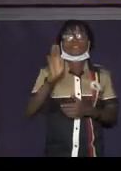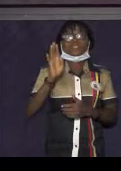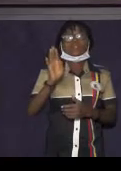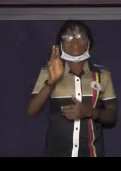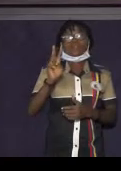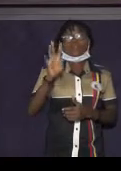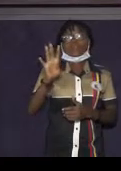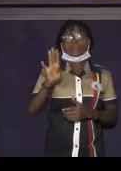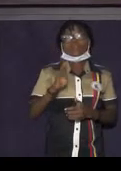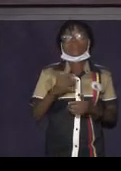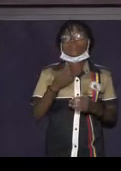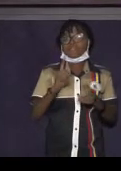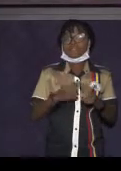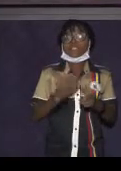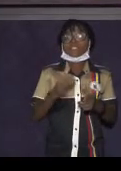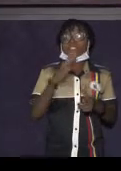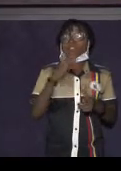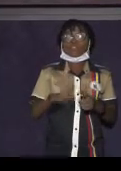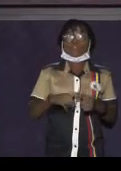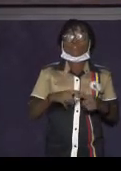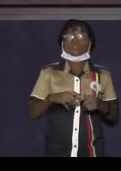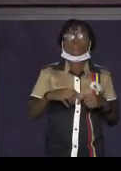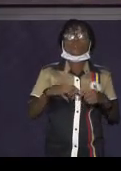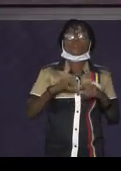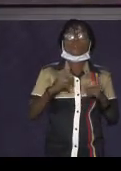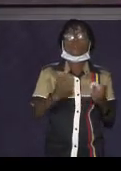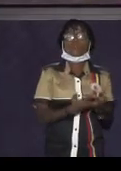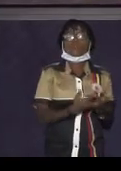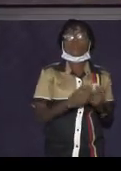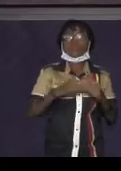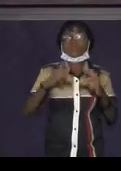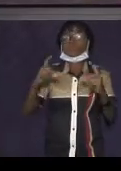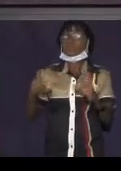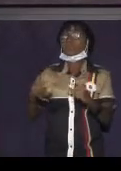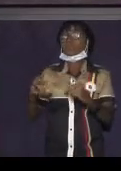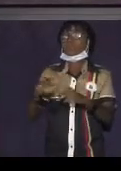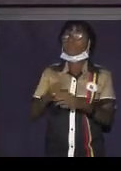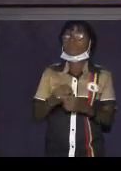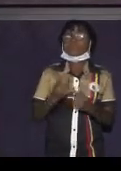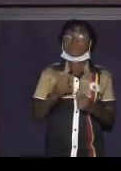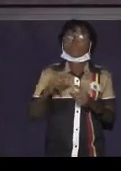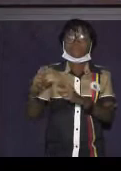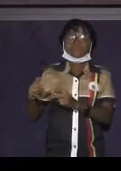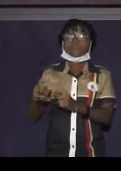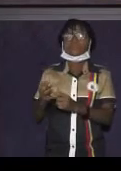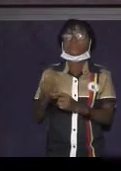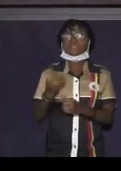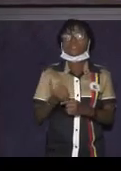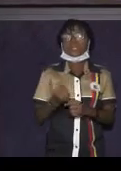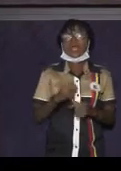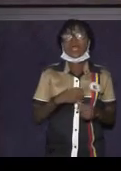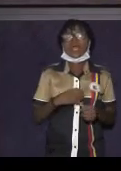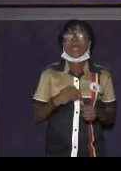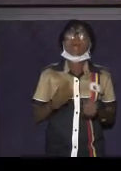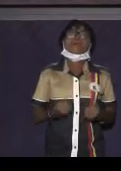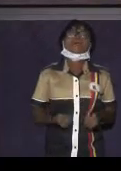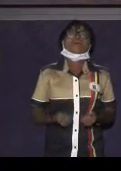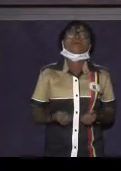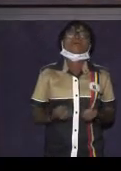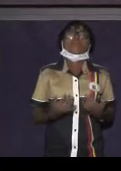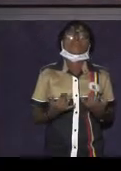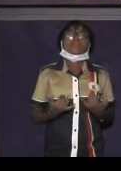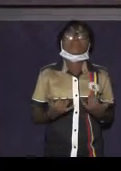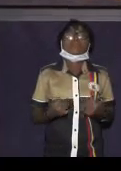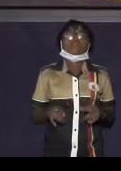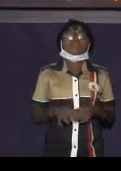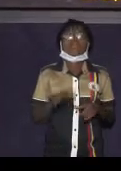we rewrite the expression and we expand it. And so 3a is the first term of this expression. So I expand that and put a bracket around